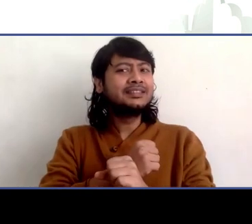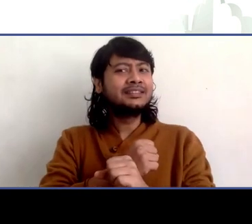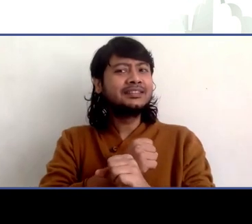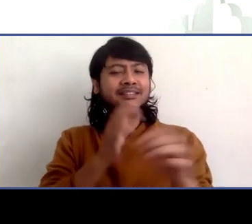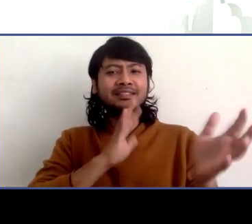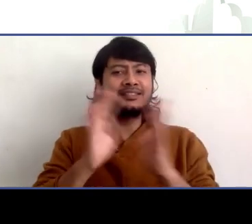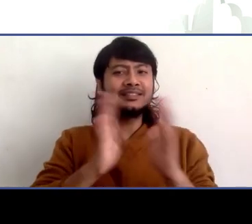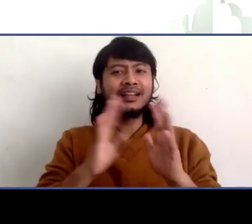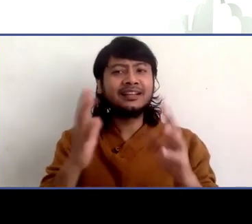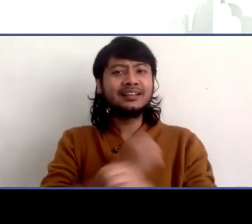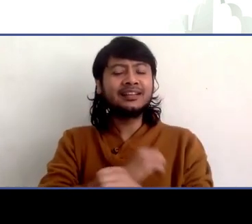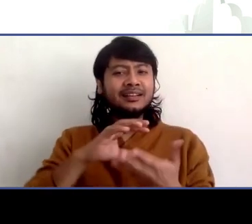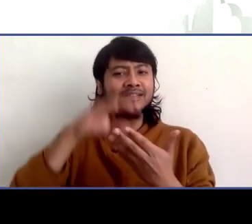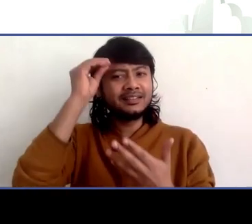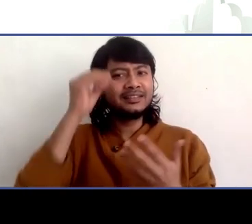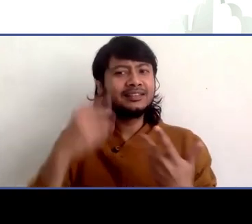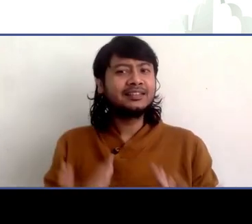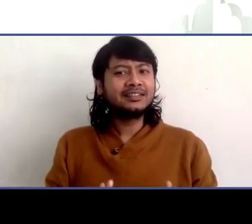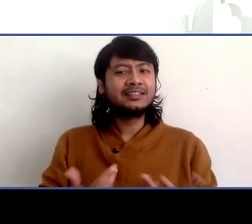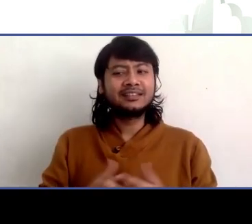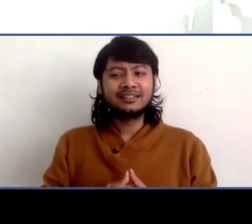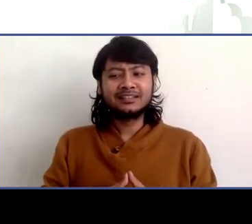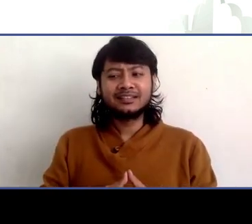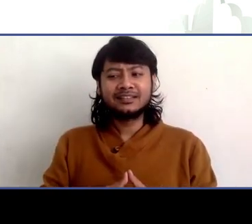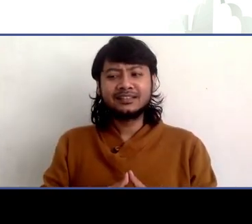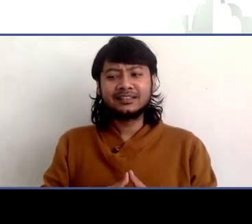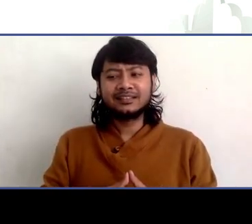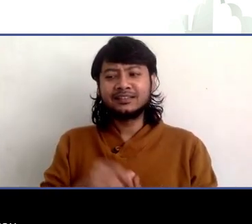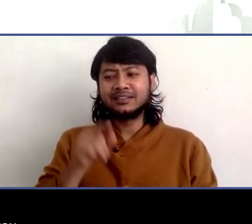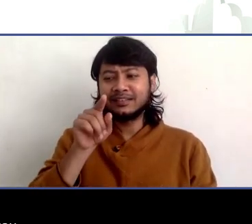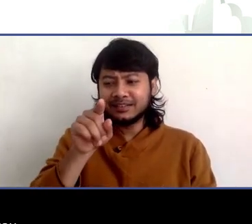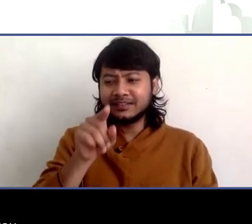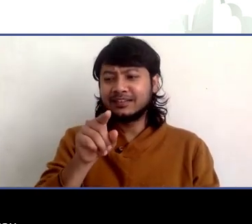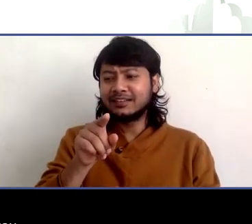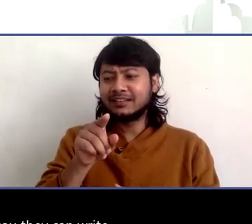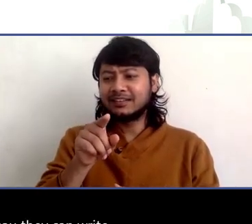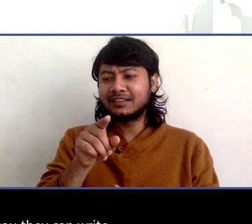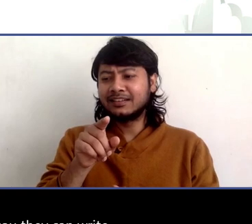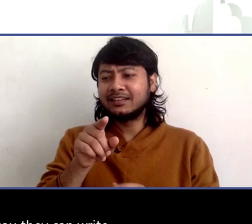and teachers, and you can and they can write to